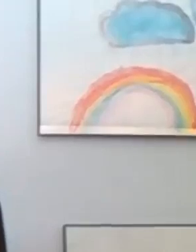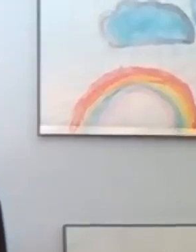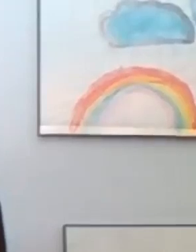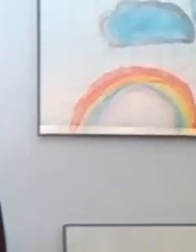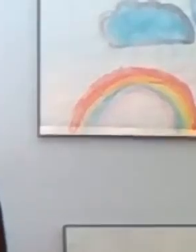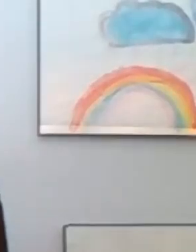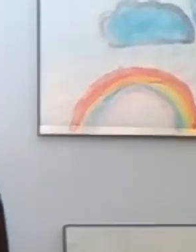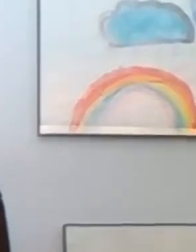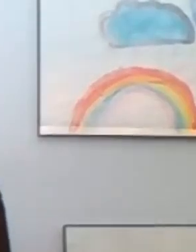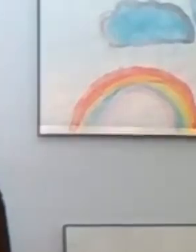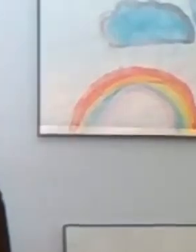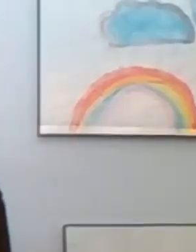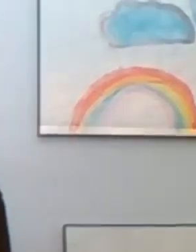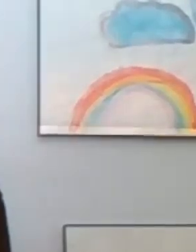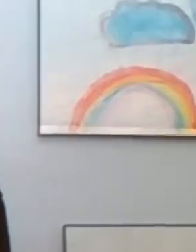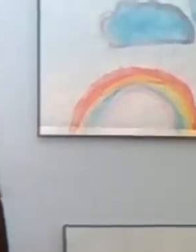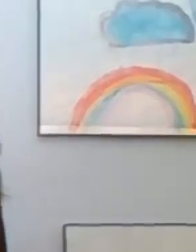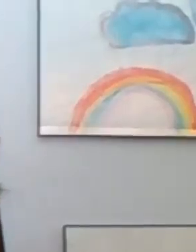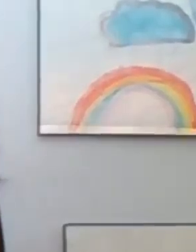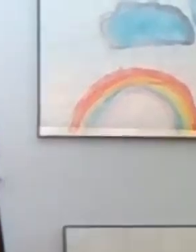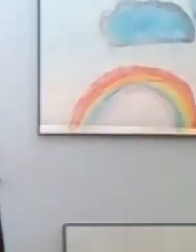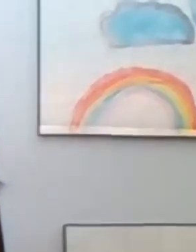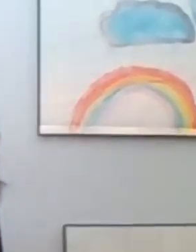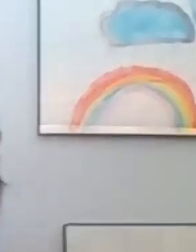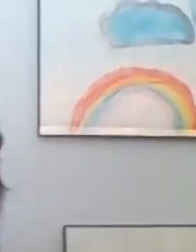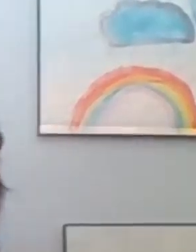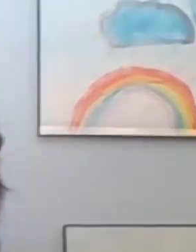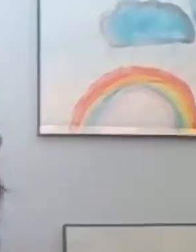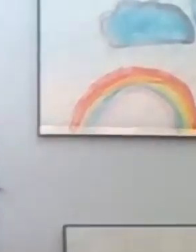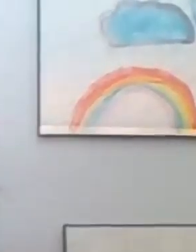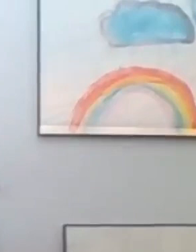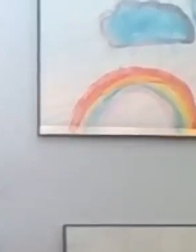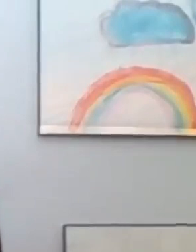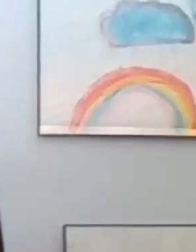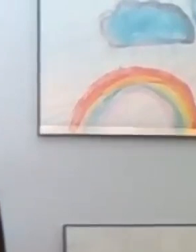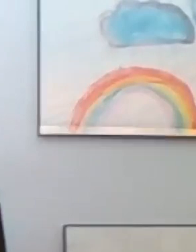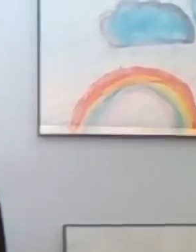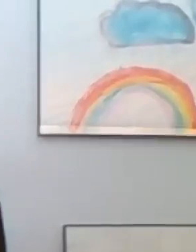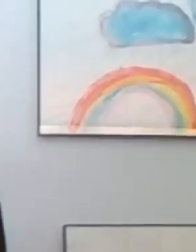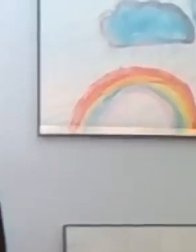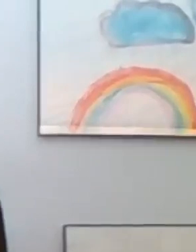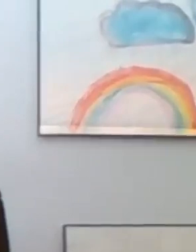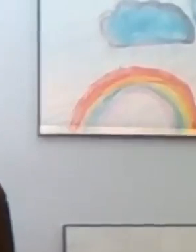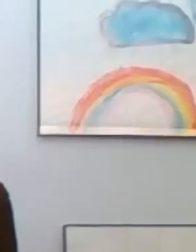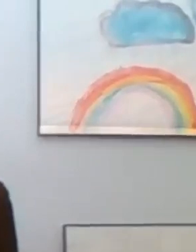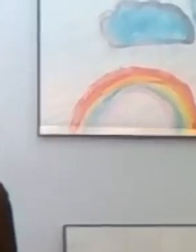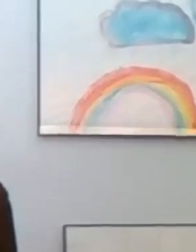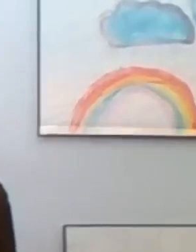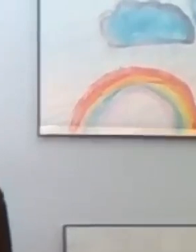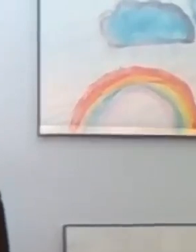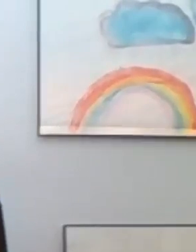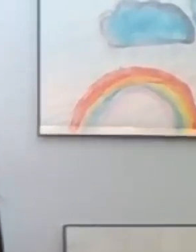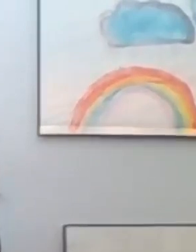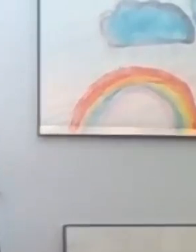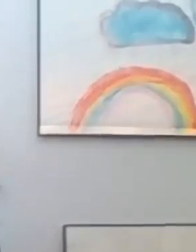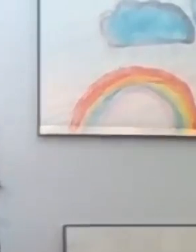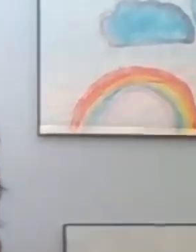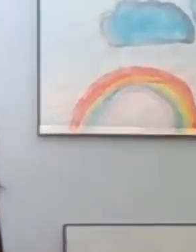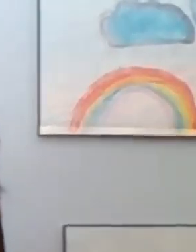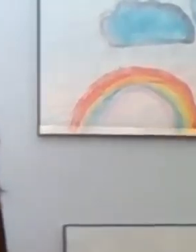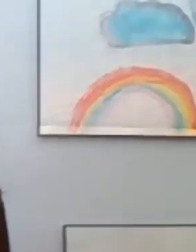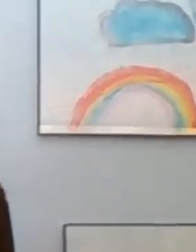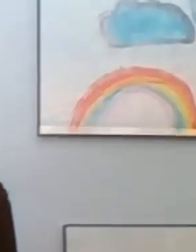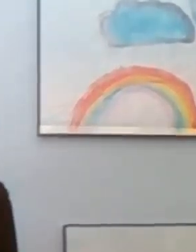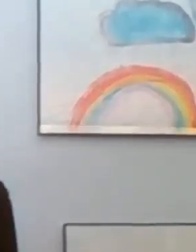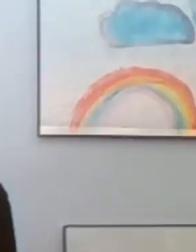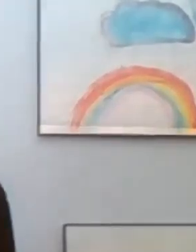in Colorado's rural communities. So we will open our line for questions. If you have questions and you're watching us on Facebook Live, please use the